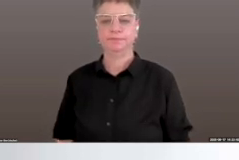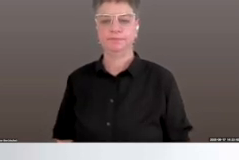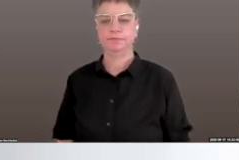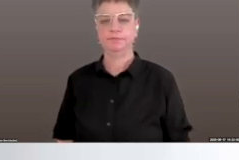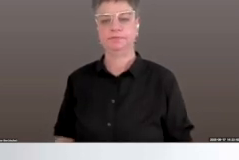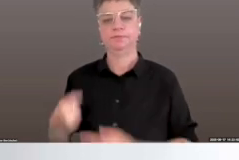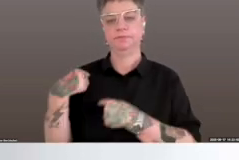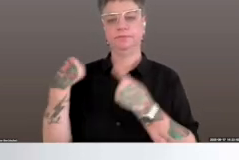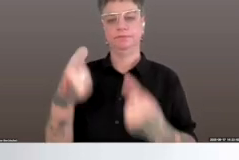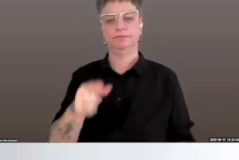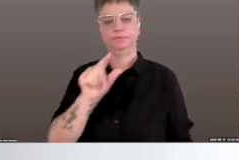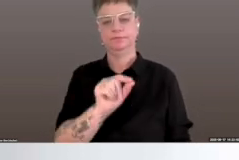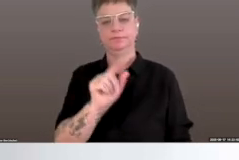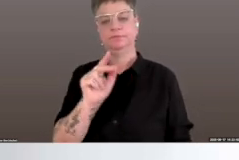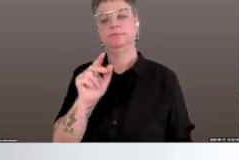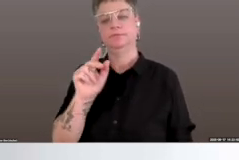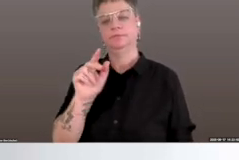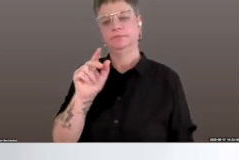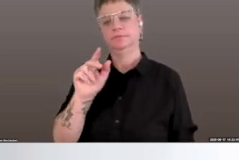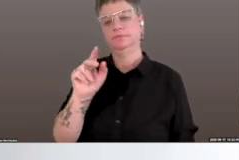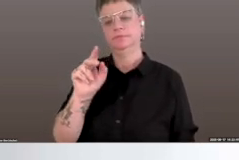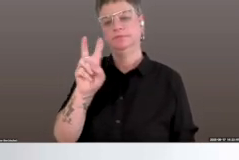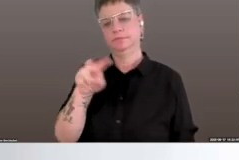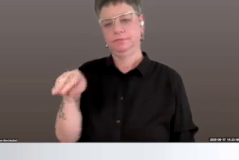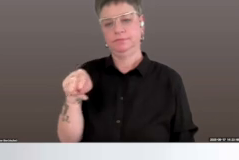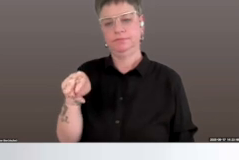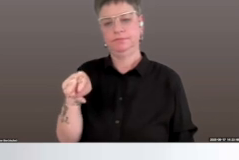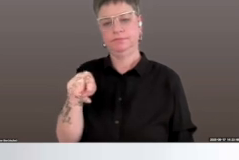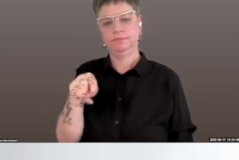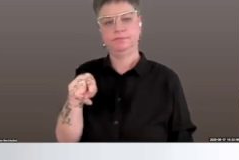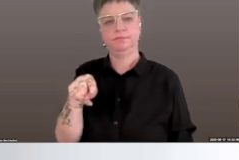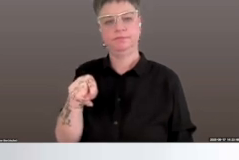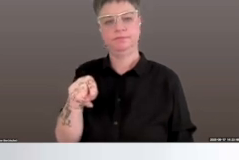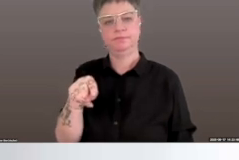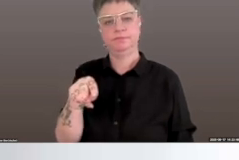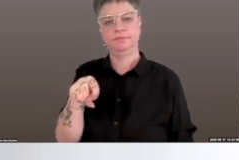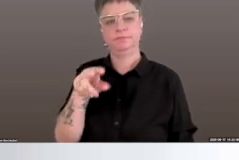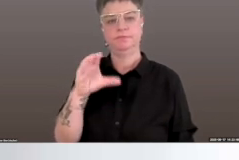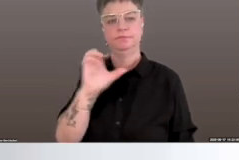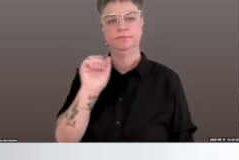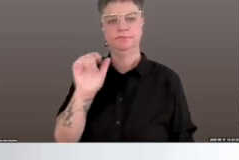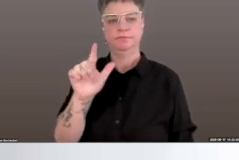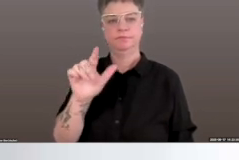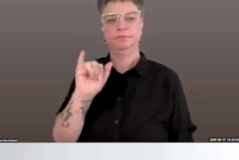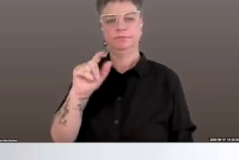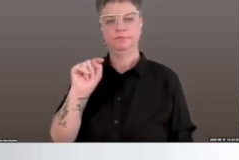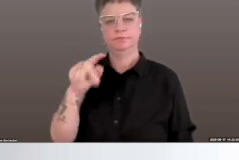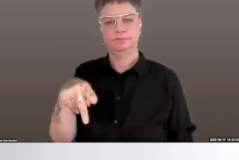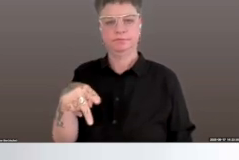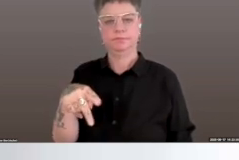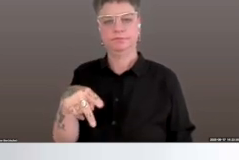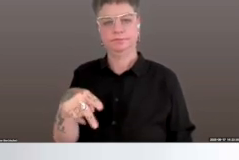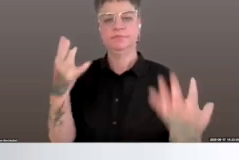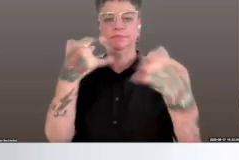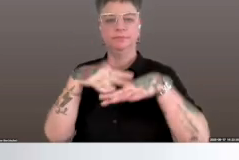Since 2022, CARB has engaged the California Integrated Travel Project, or CAL-ITP, to provide targeted payments and